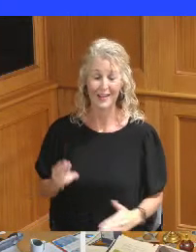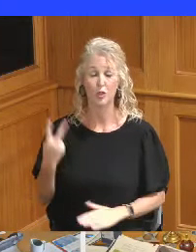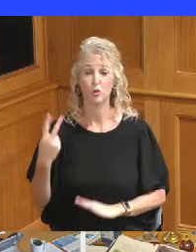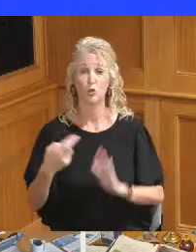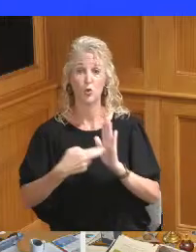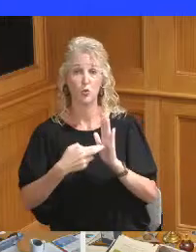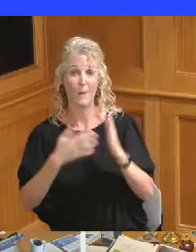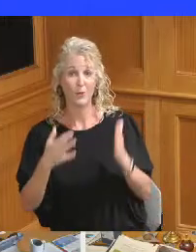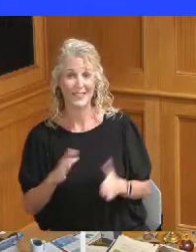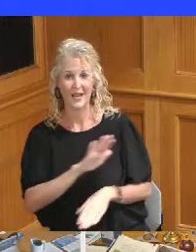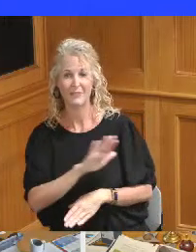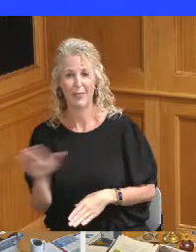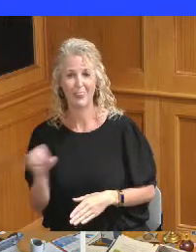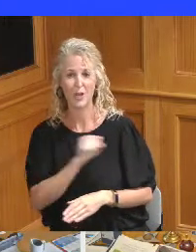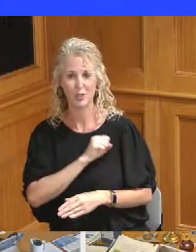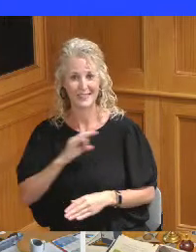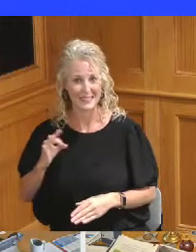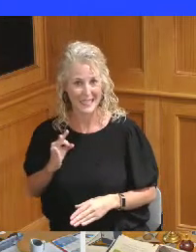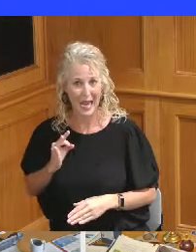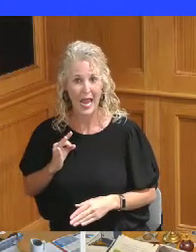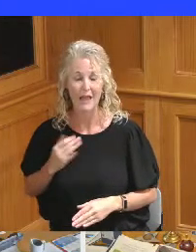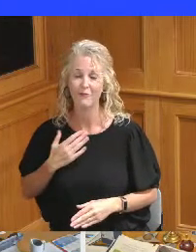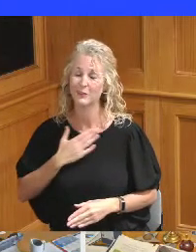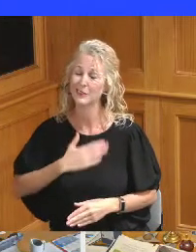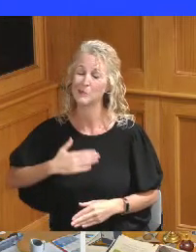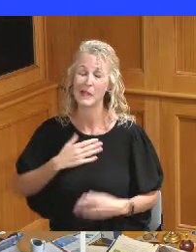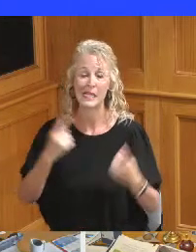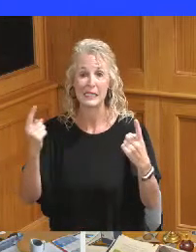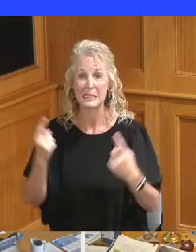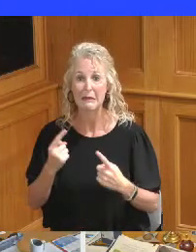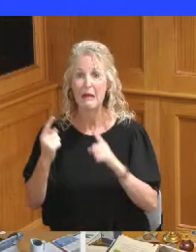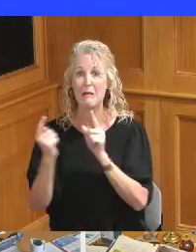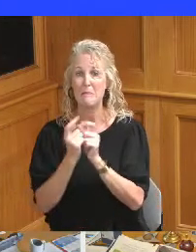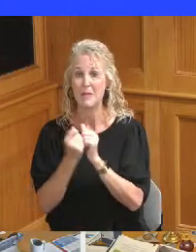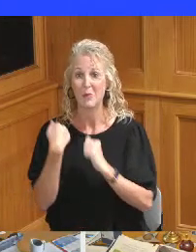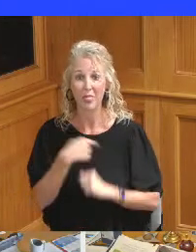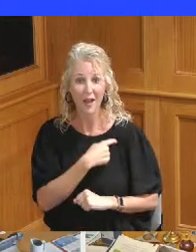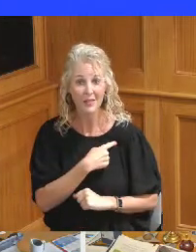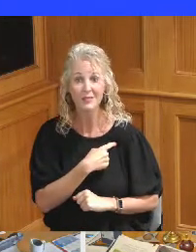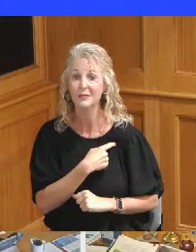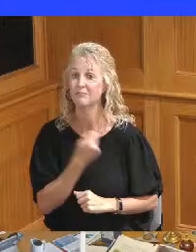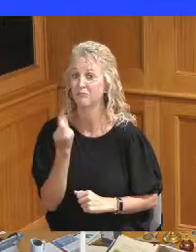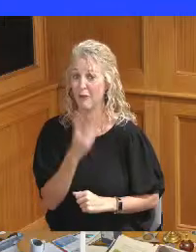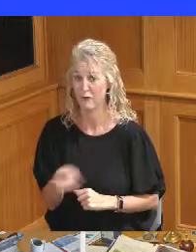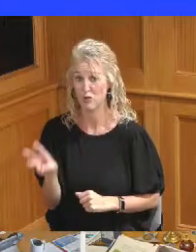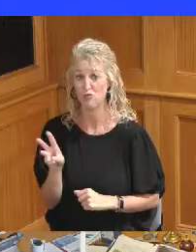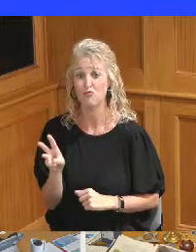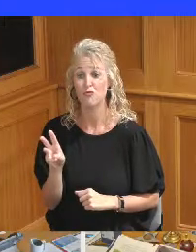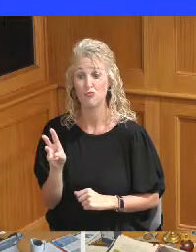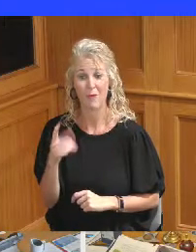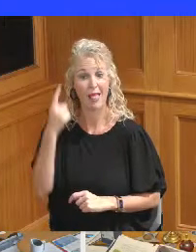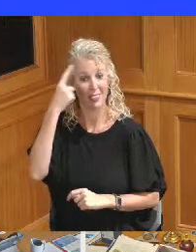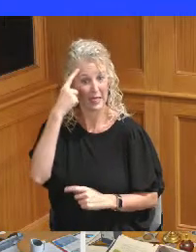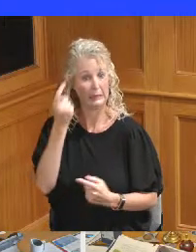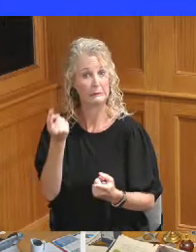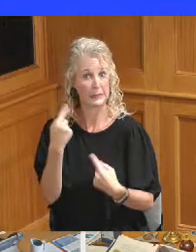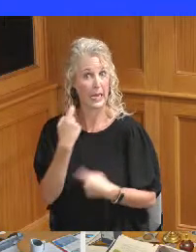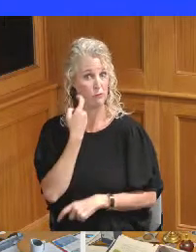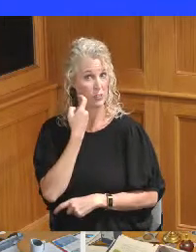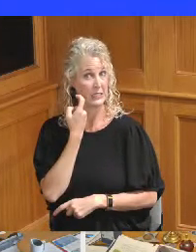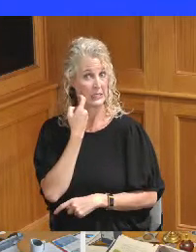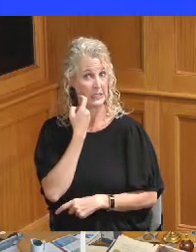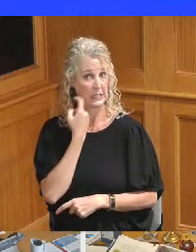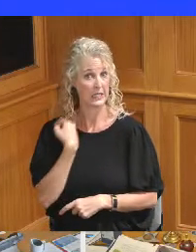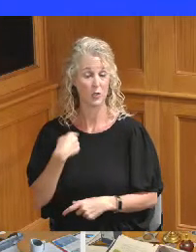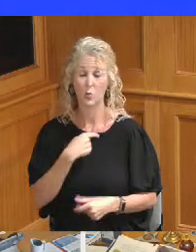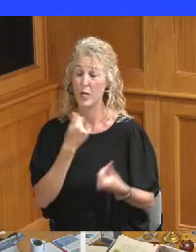legislative aides. We've invited them to come out to our Youth Advisory Board meetings. A few of them actually did attend our most recent meeting, and we